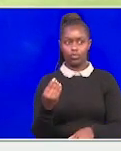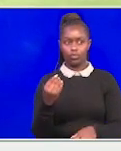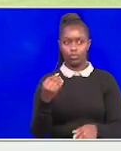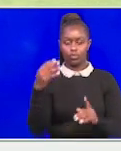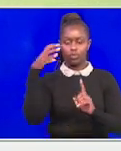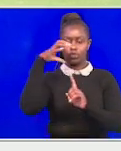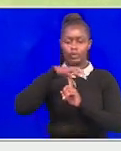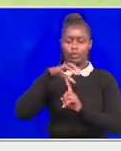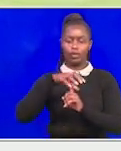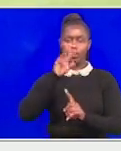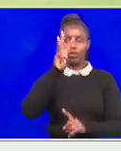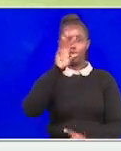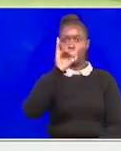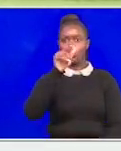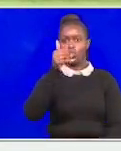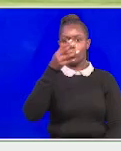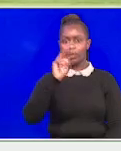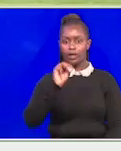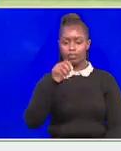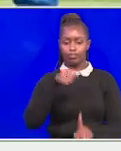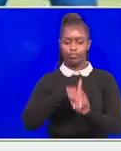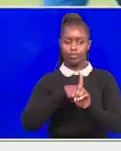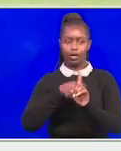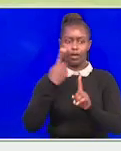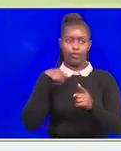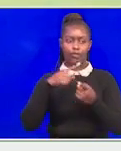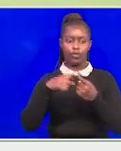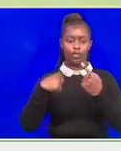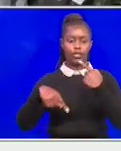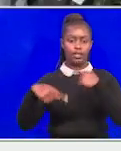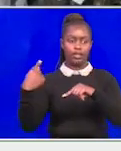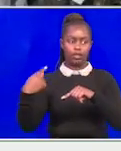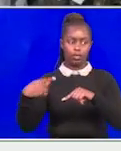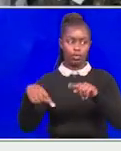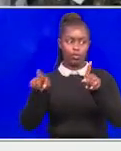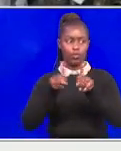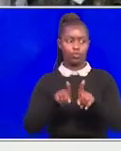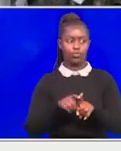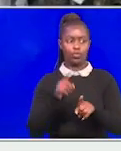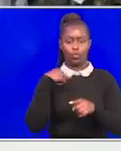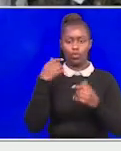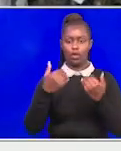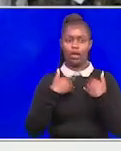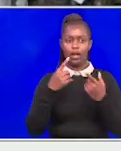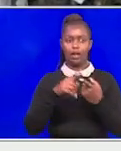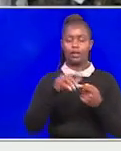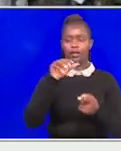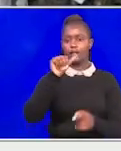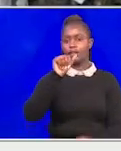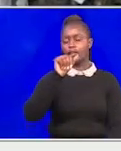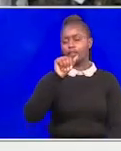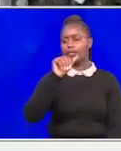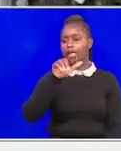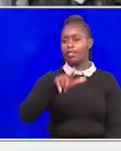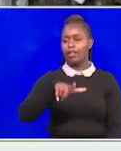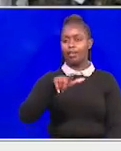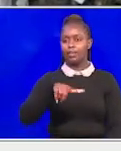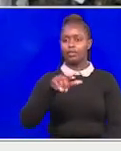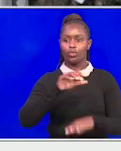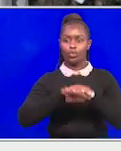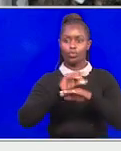William Odek are fighting it out for the title. Karanga, who also holds the amateur course record with a score of 6,